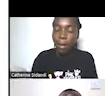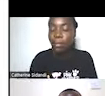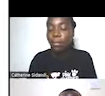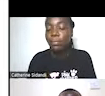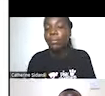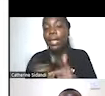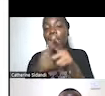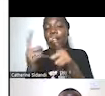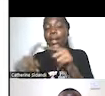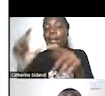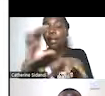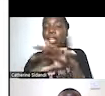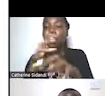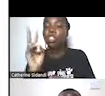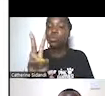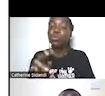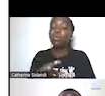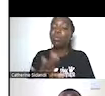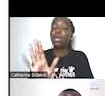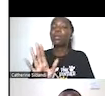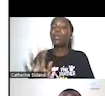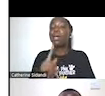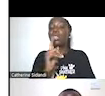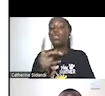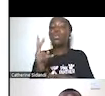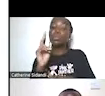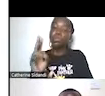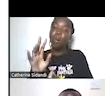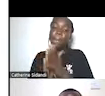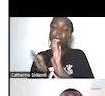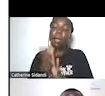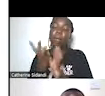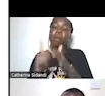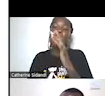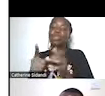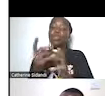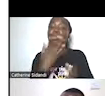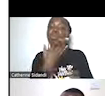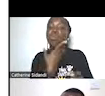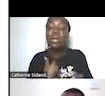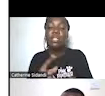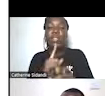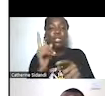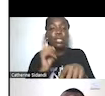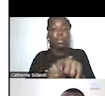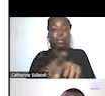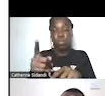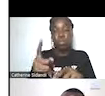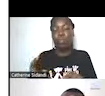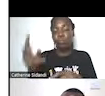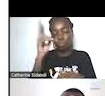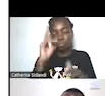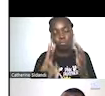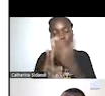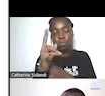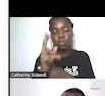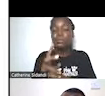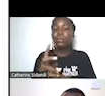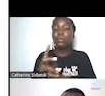get my 2. So your 2 becomes what you are looking at. So as you predict, then now you will prescribe.